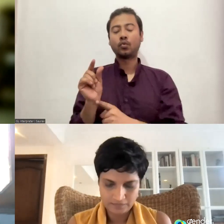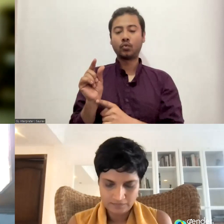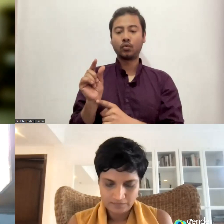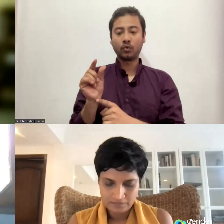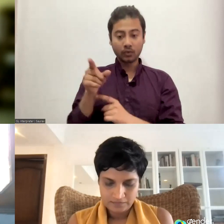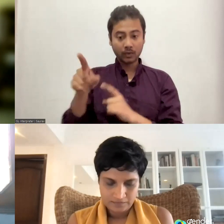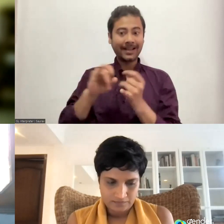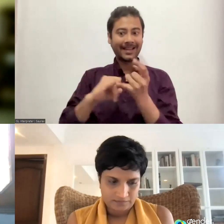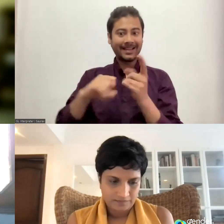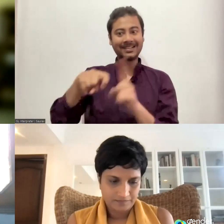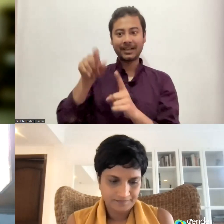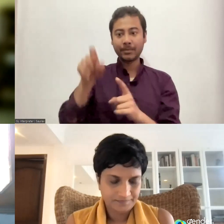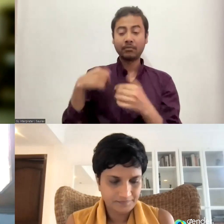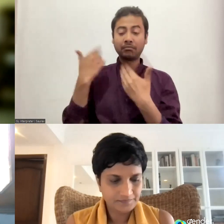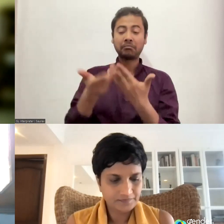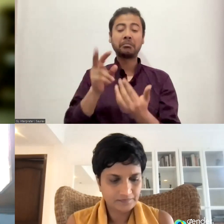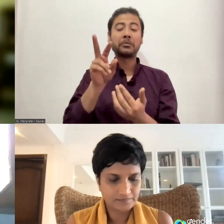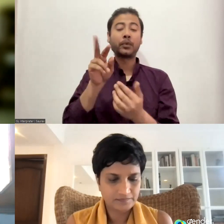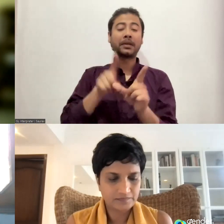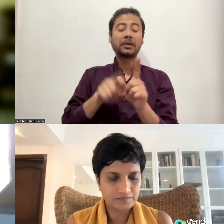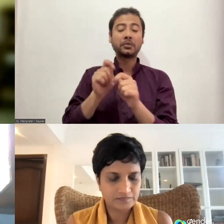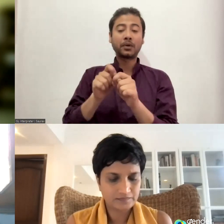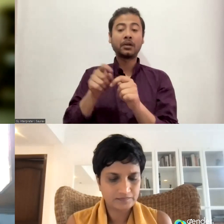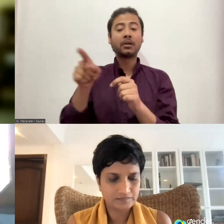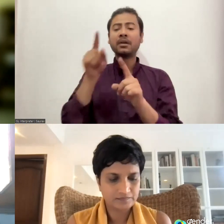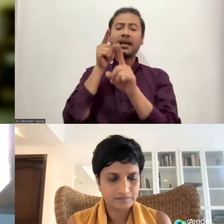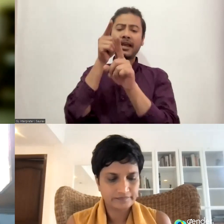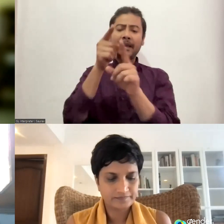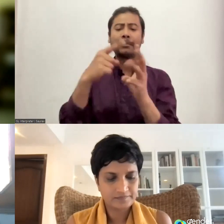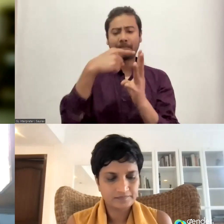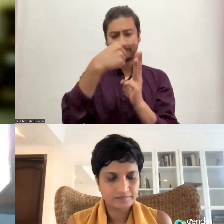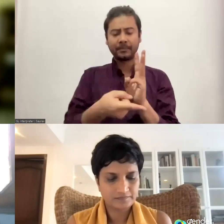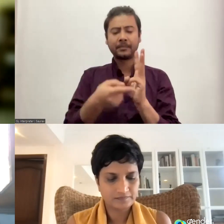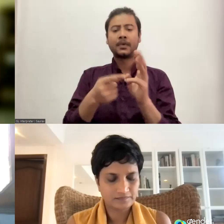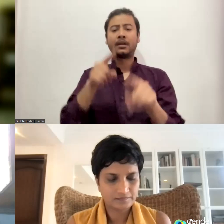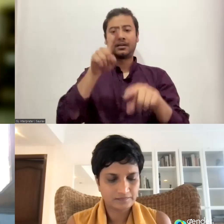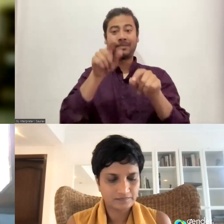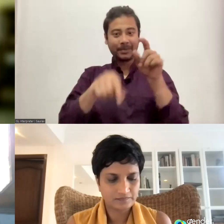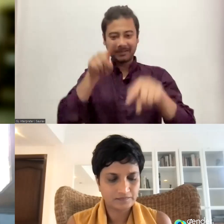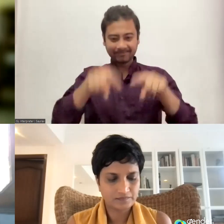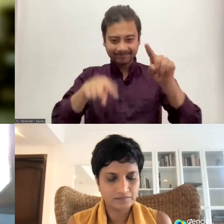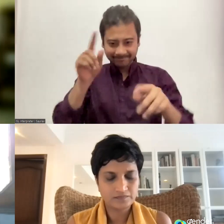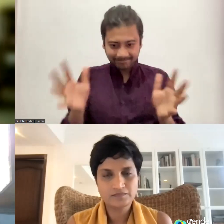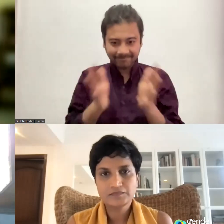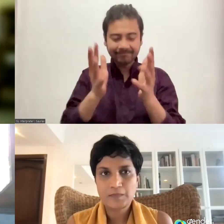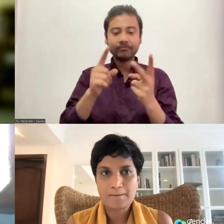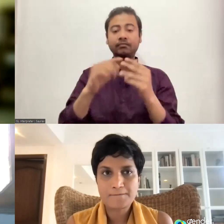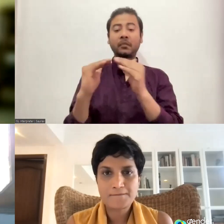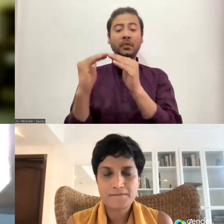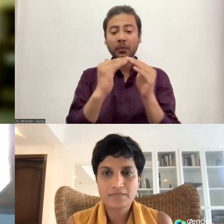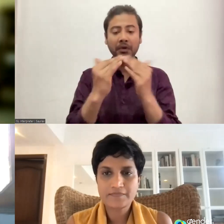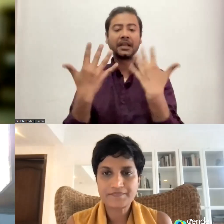sector, to drive a diversity, equity, and inclusion agenda. Over the last 2 decades, she has advised several